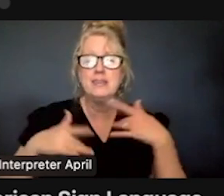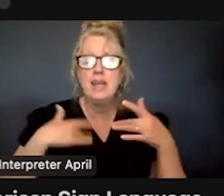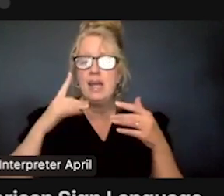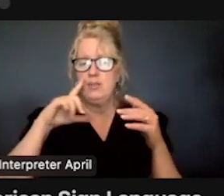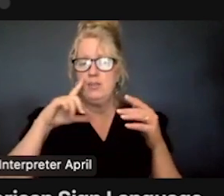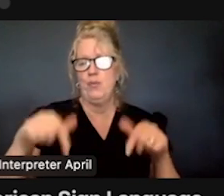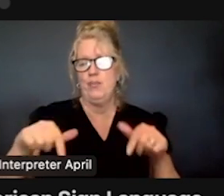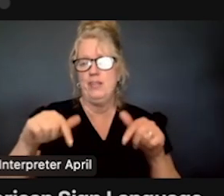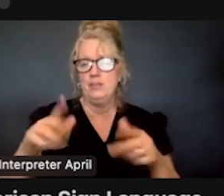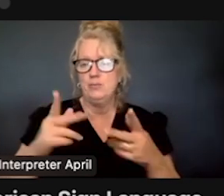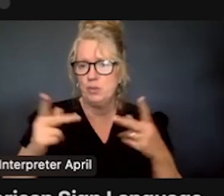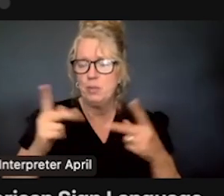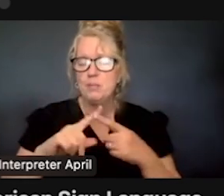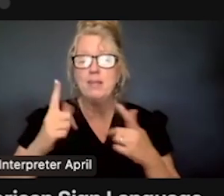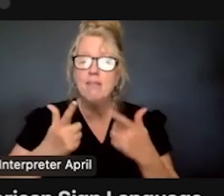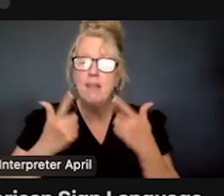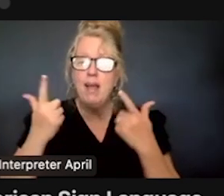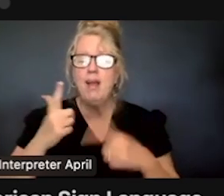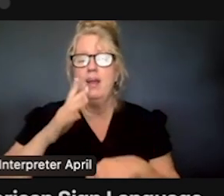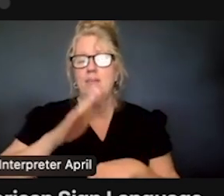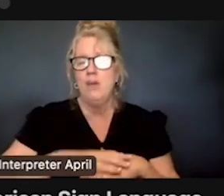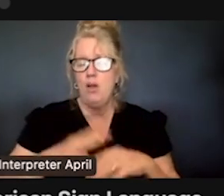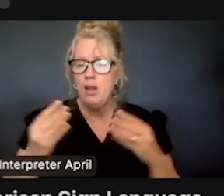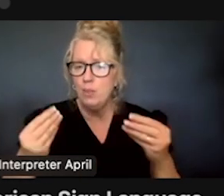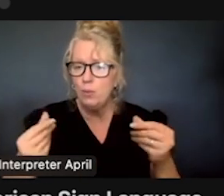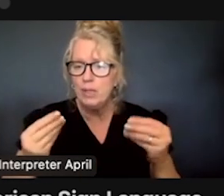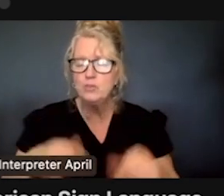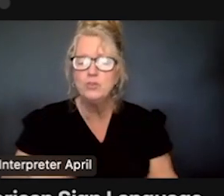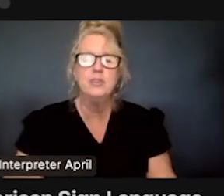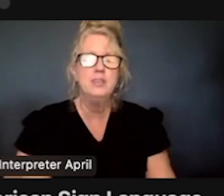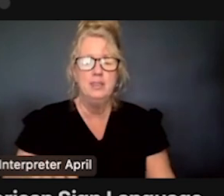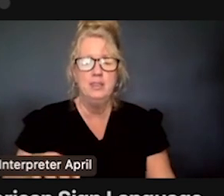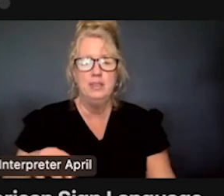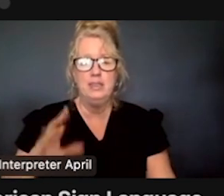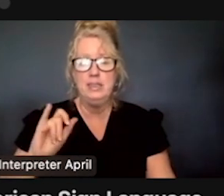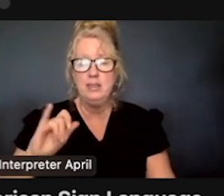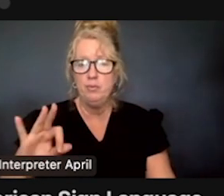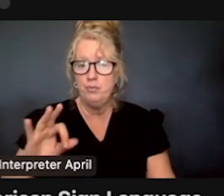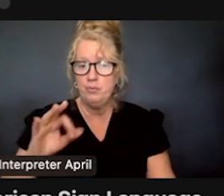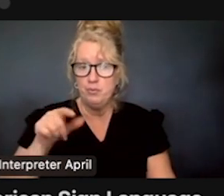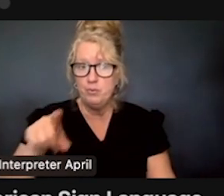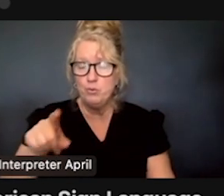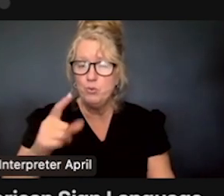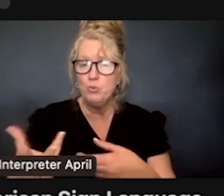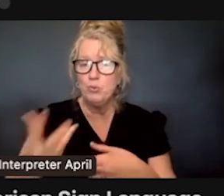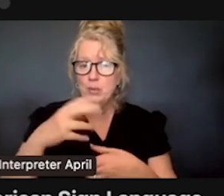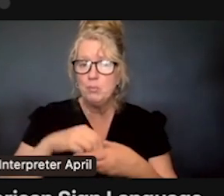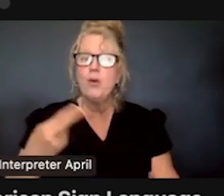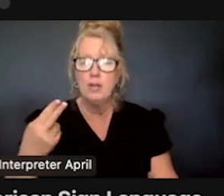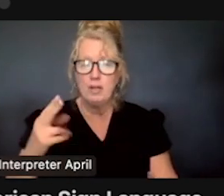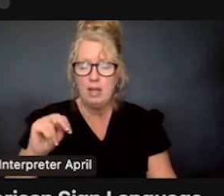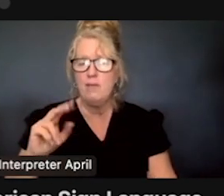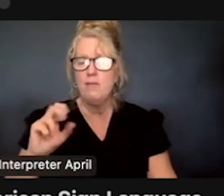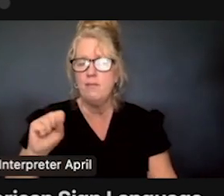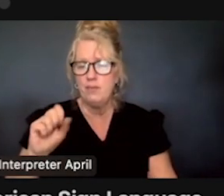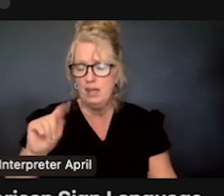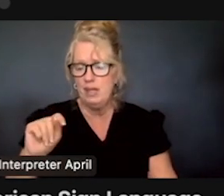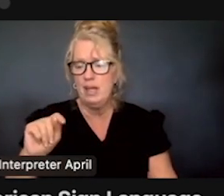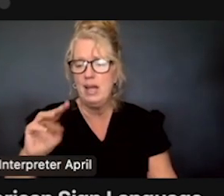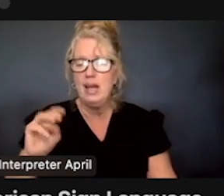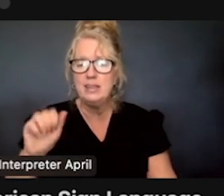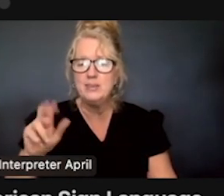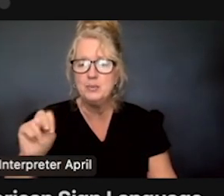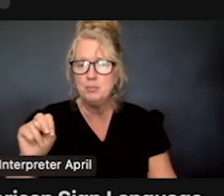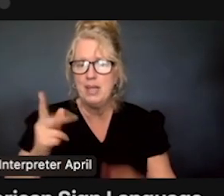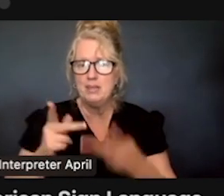It is live and on location. If you were part of the Huntsman facility